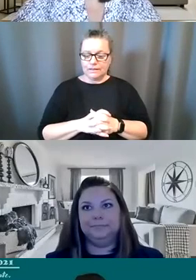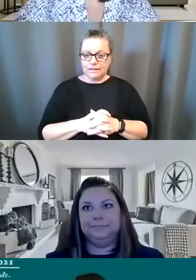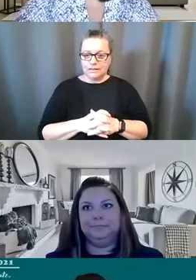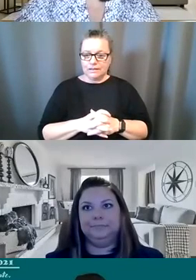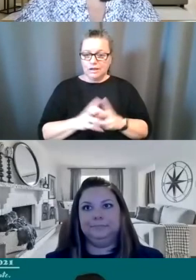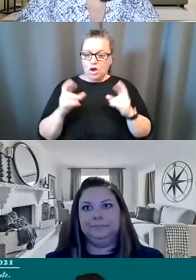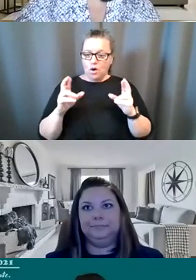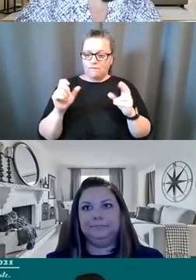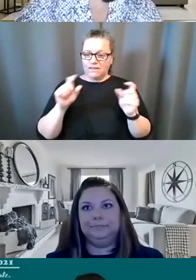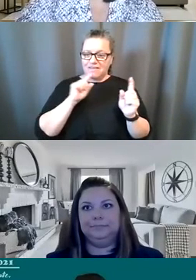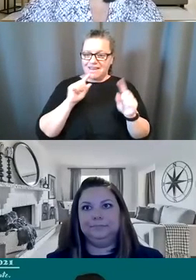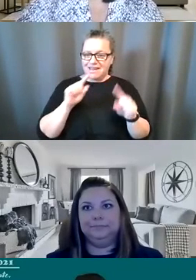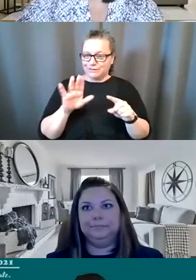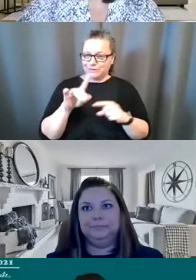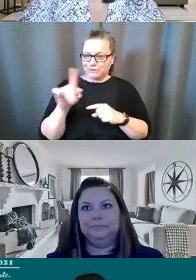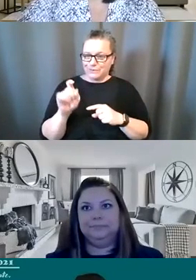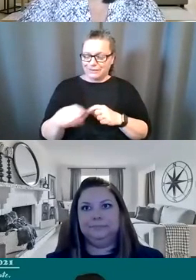Hopefully that answers that question.